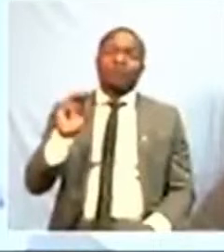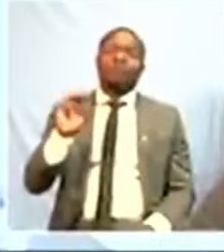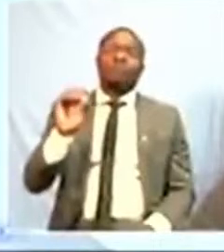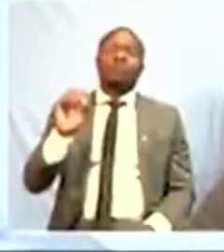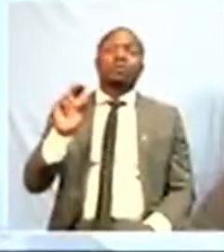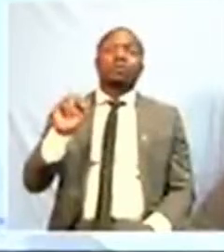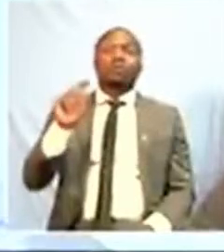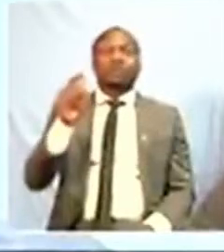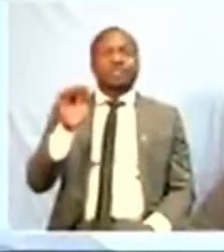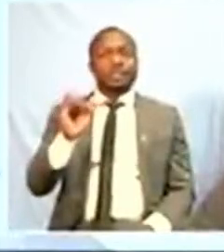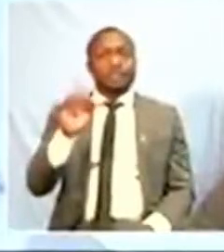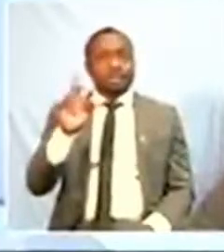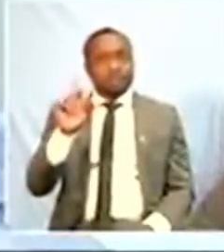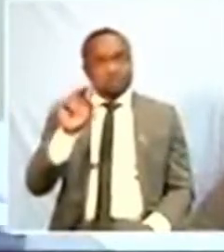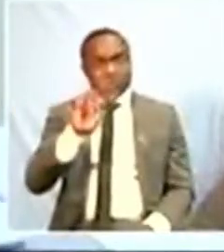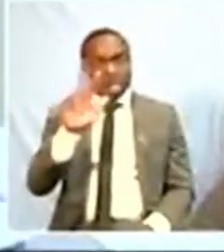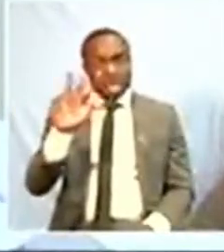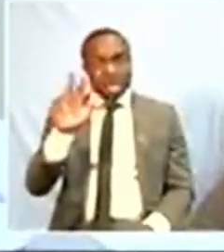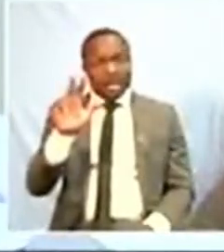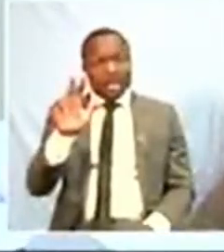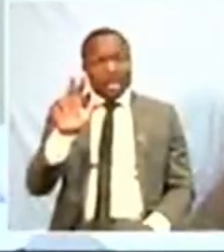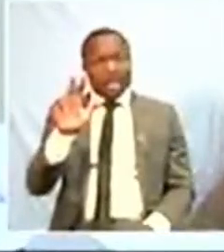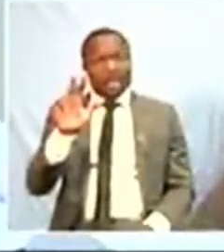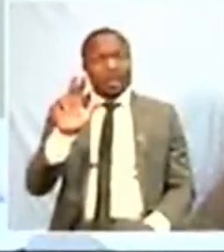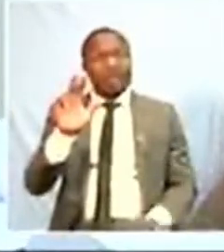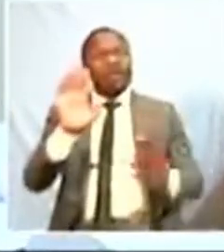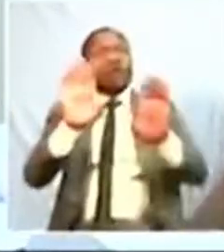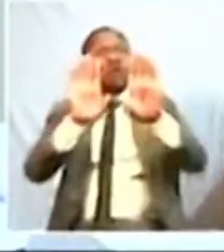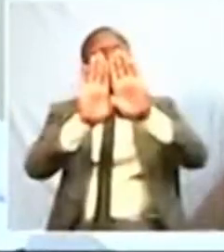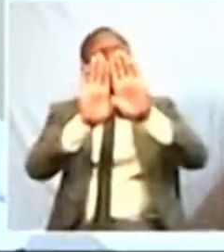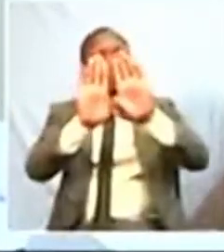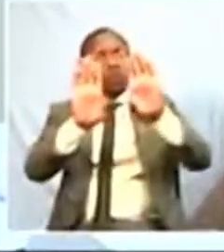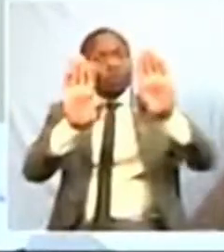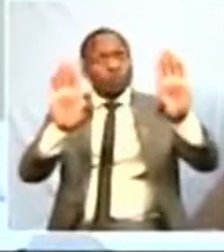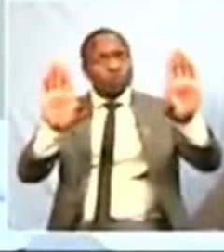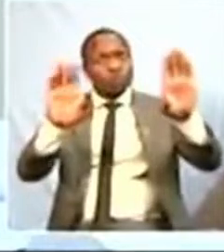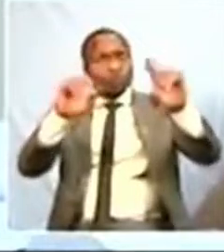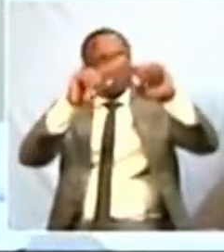2023. A wall fence.